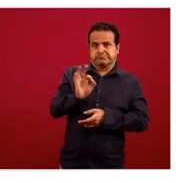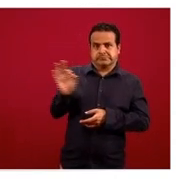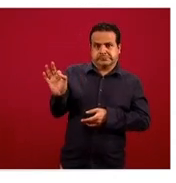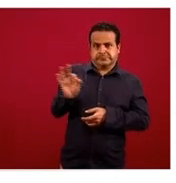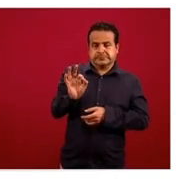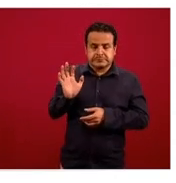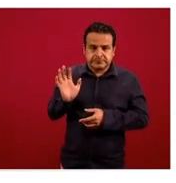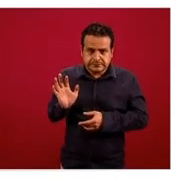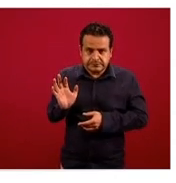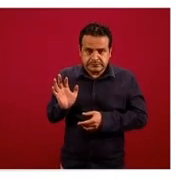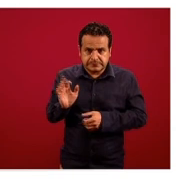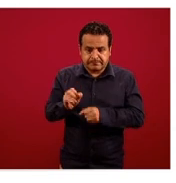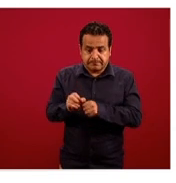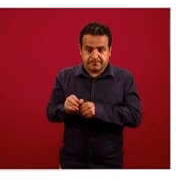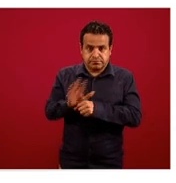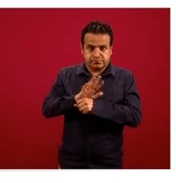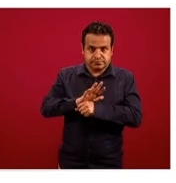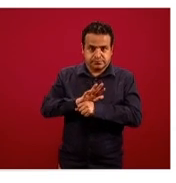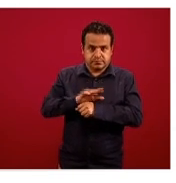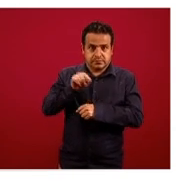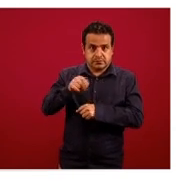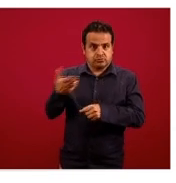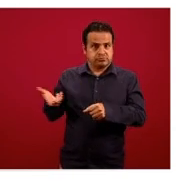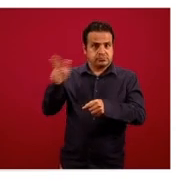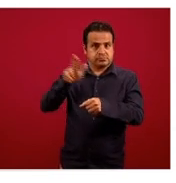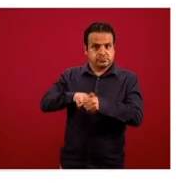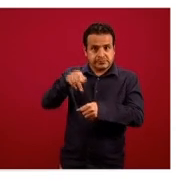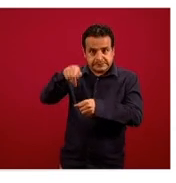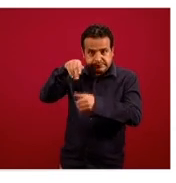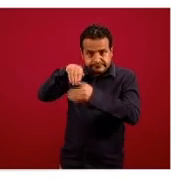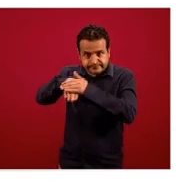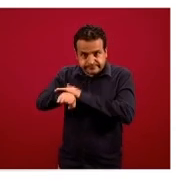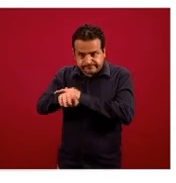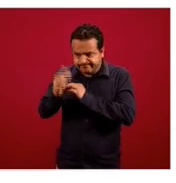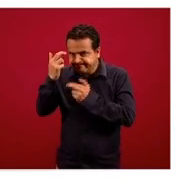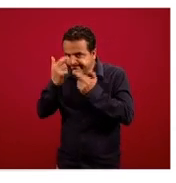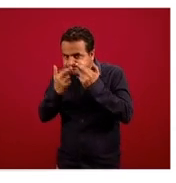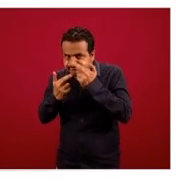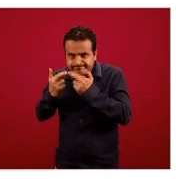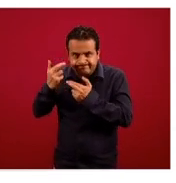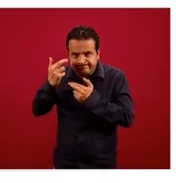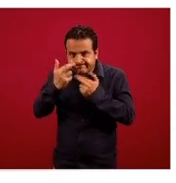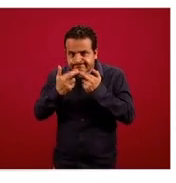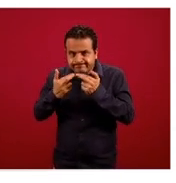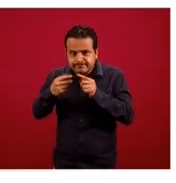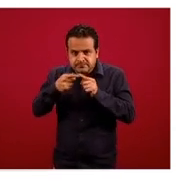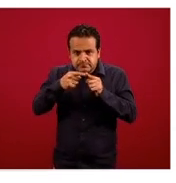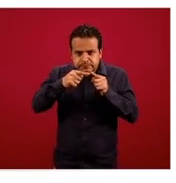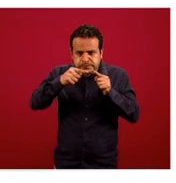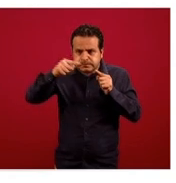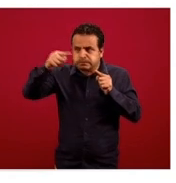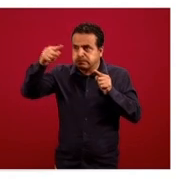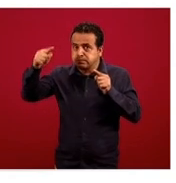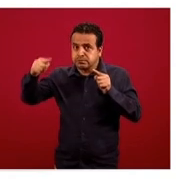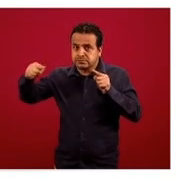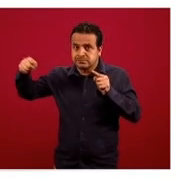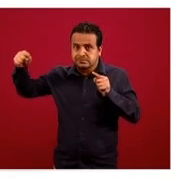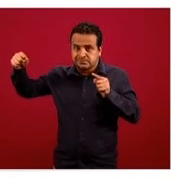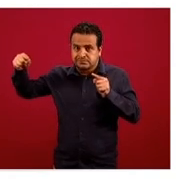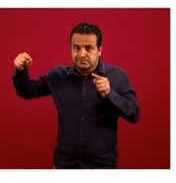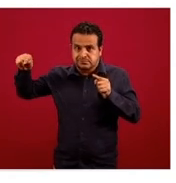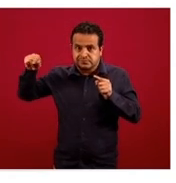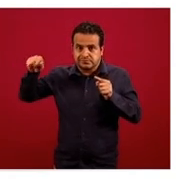COVID-19 related symptoms and they were admitted in a study protocol, and so they entered